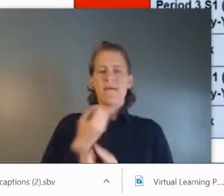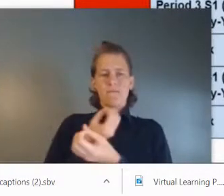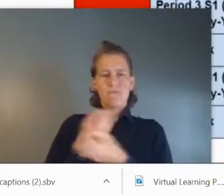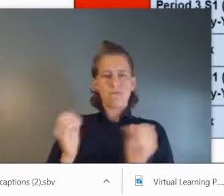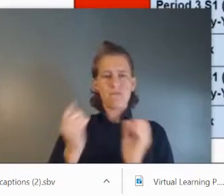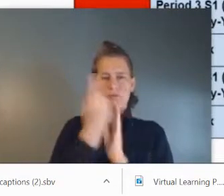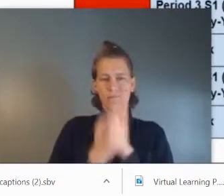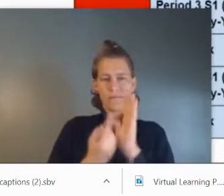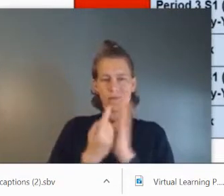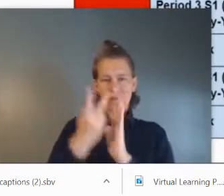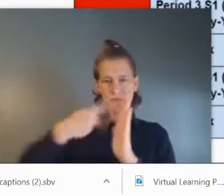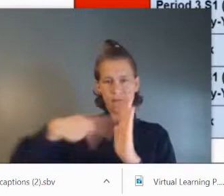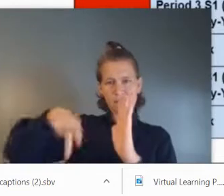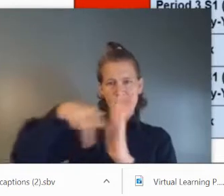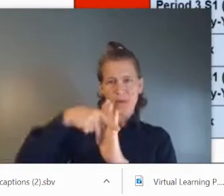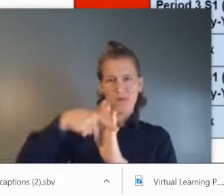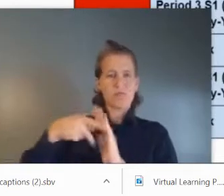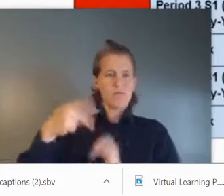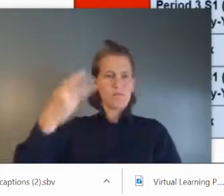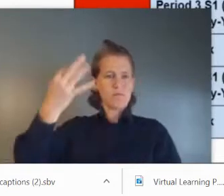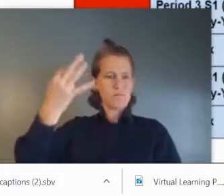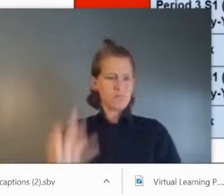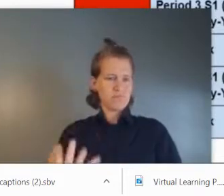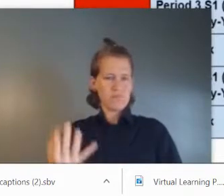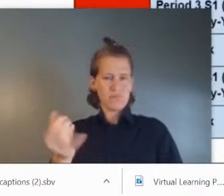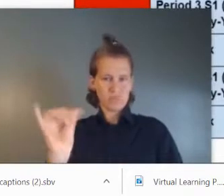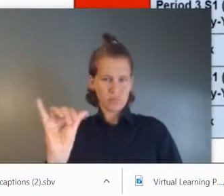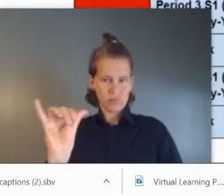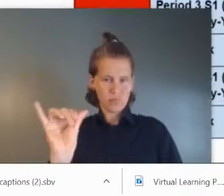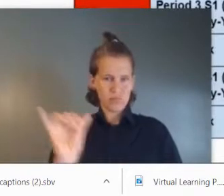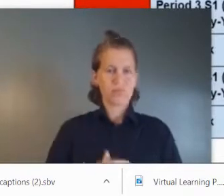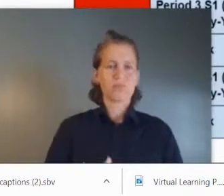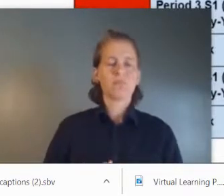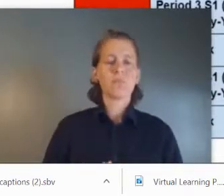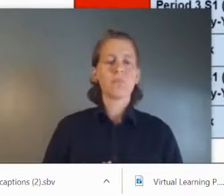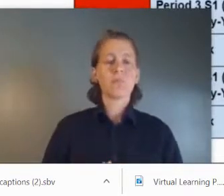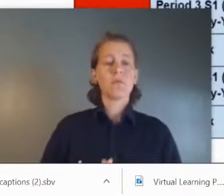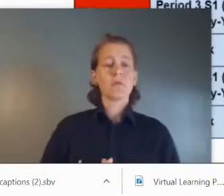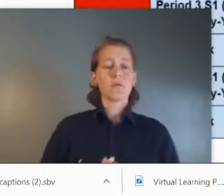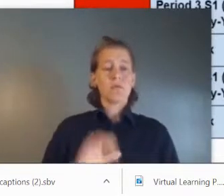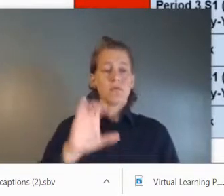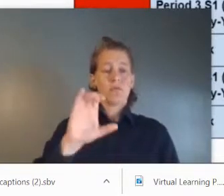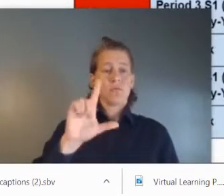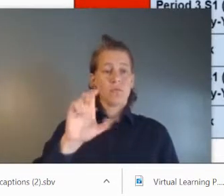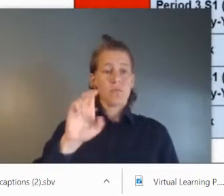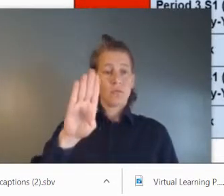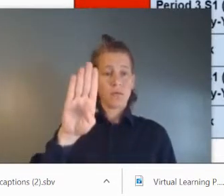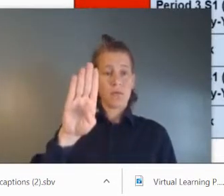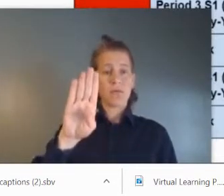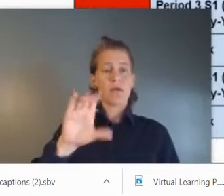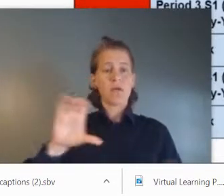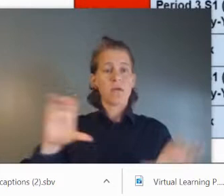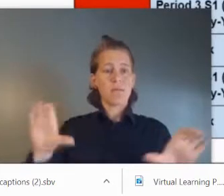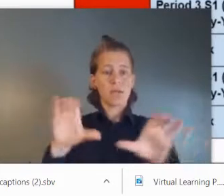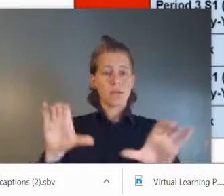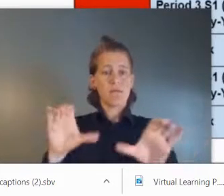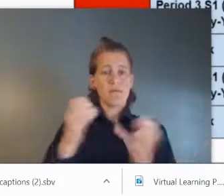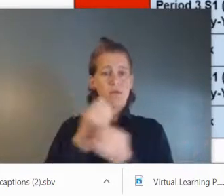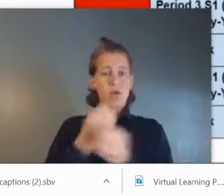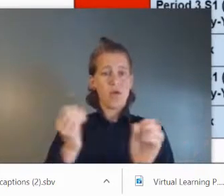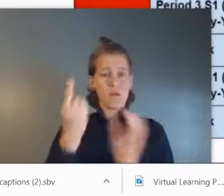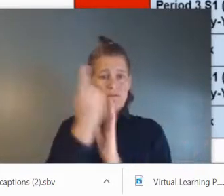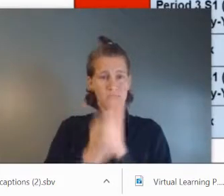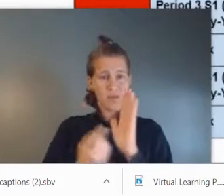be offered from 10 to 11, and from 11 to 12. A club, activity, and office hours period will be offered